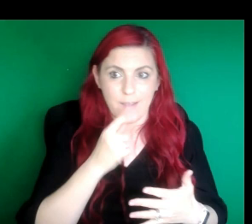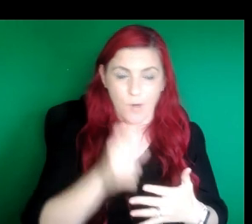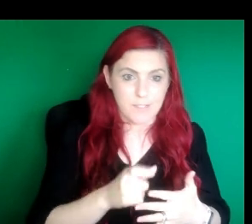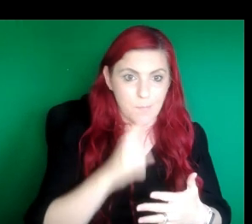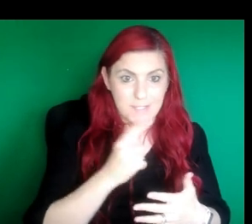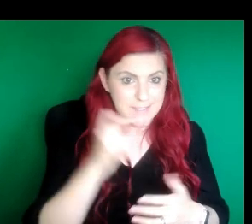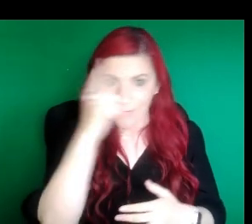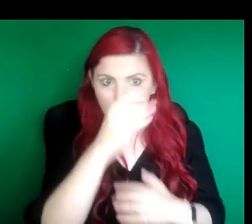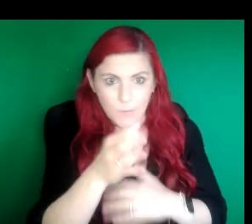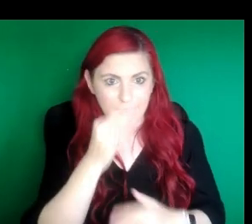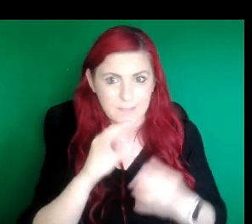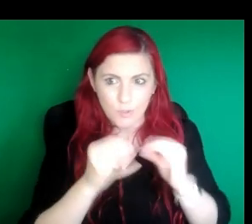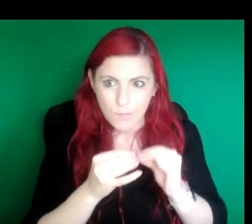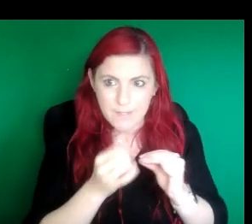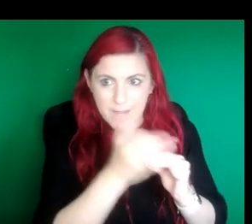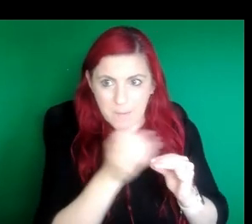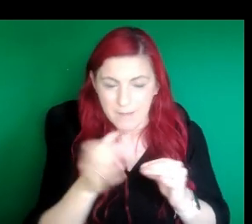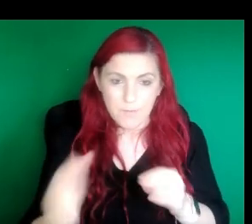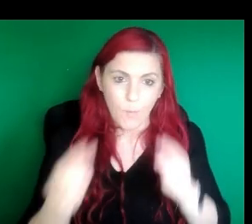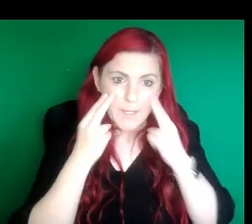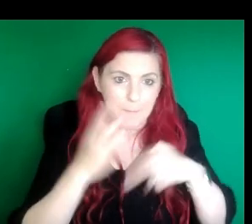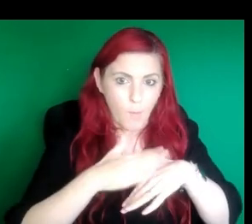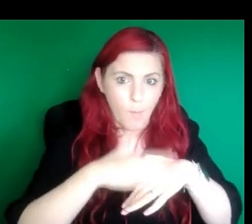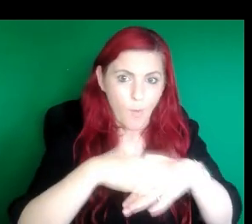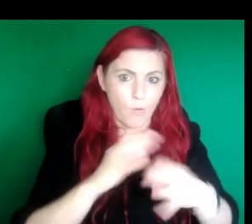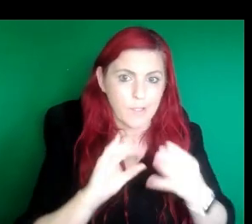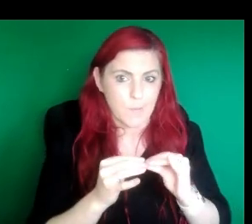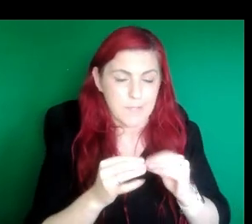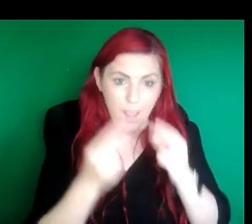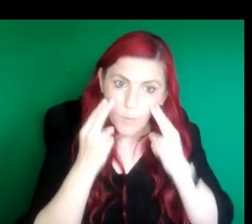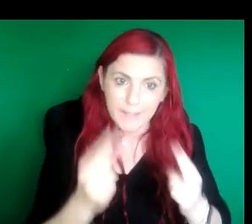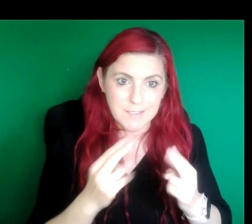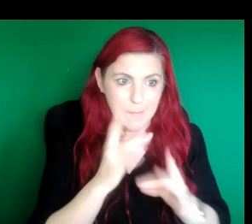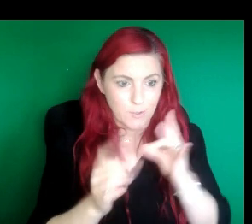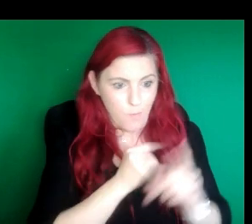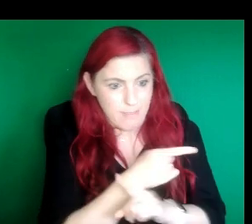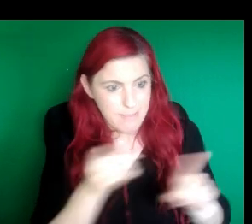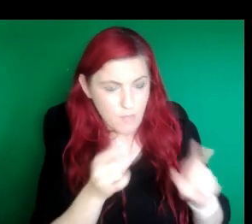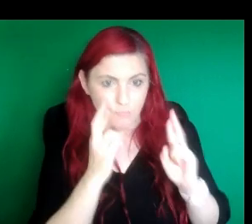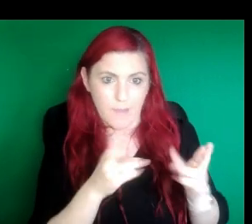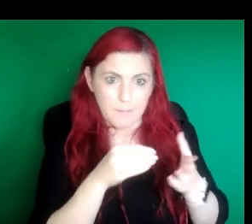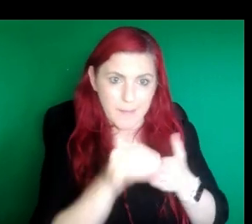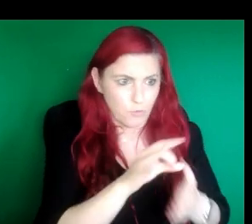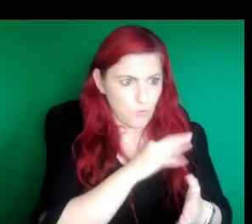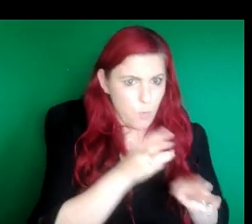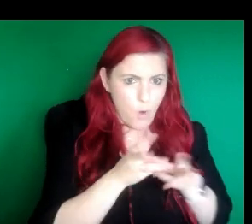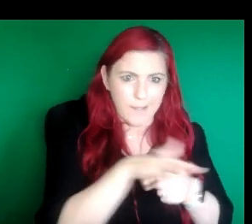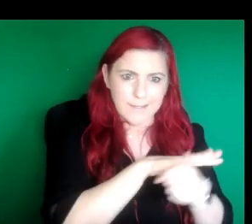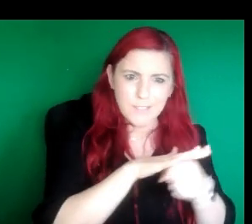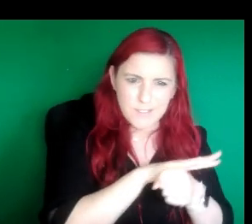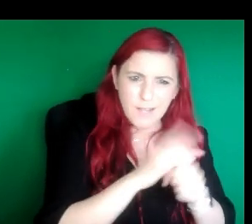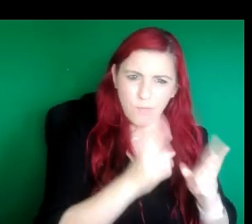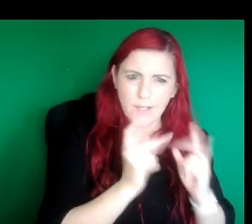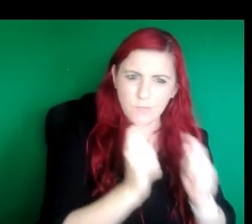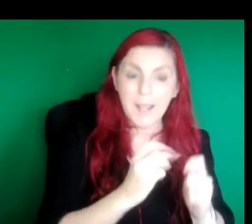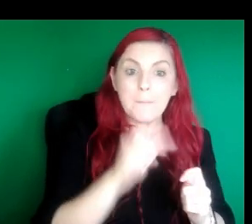it is hard to find interpreters. So we need more interpreters, and we need those interpreters to be properly paid and, have good working conditions. So people